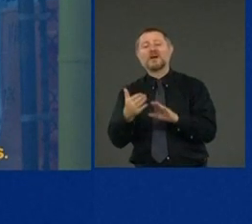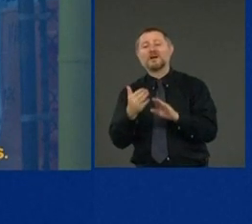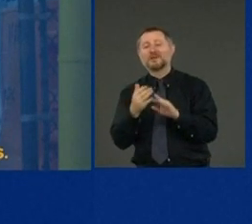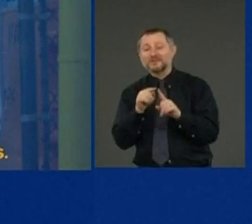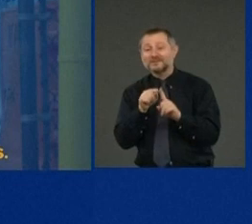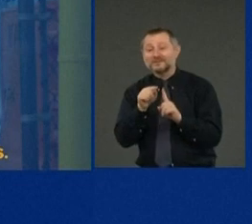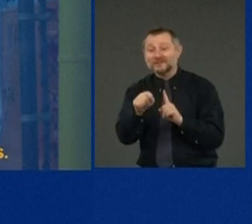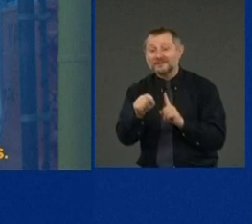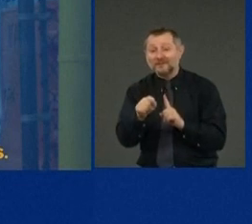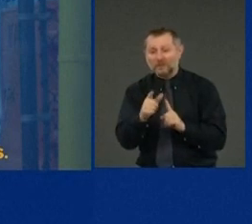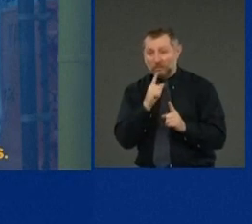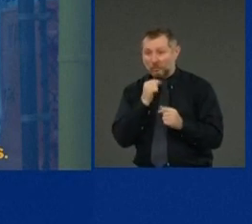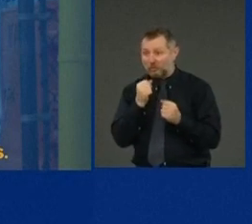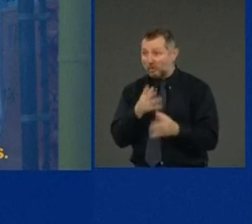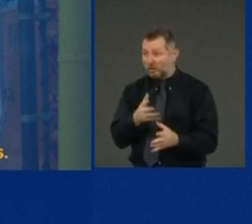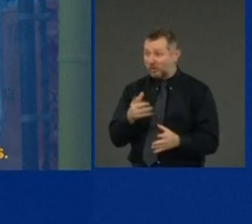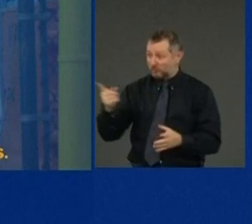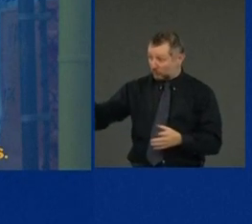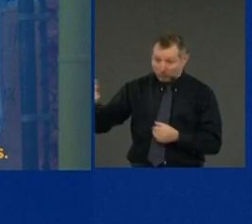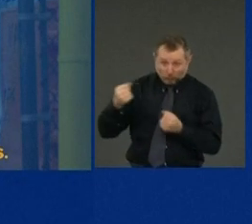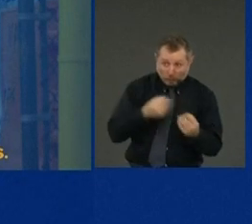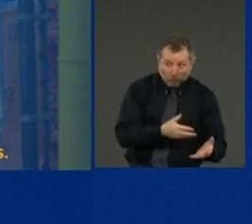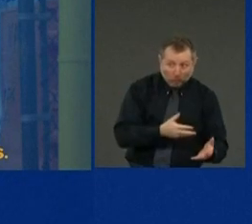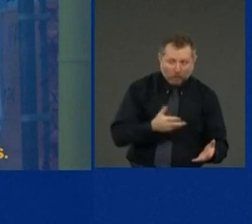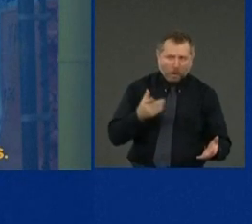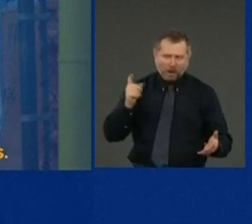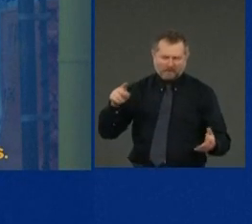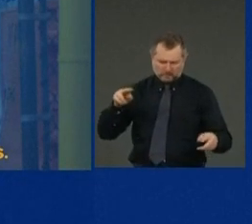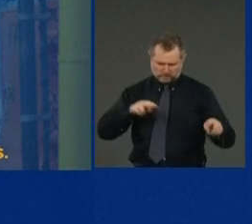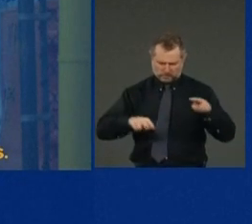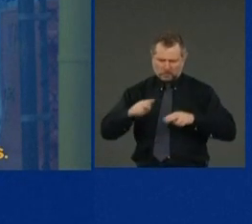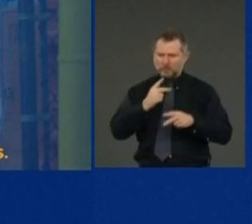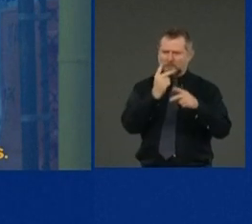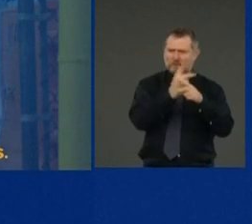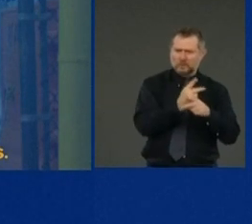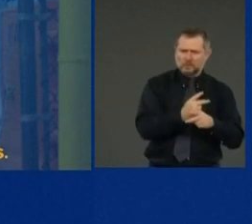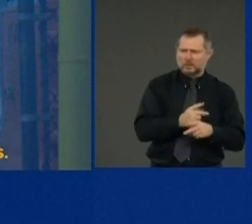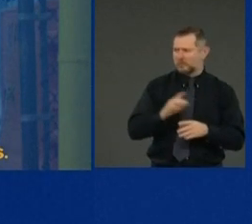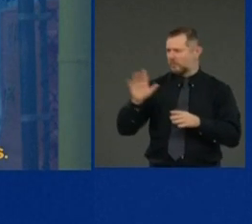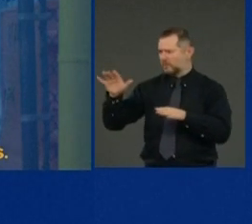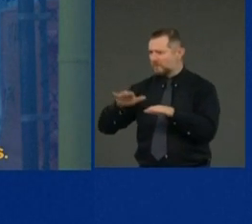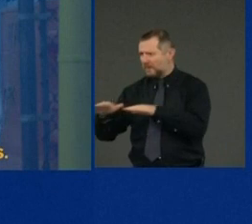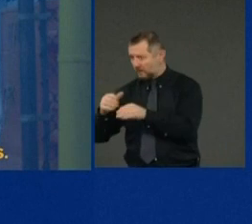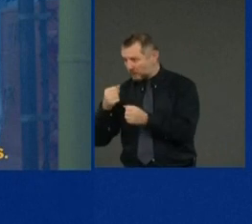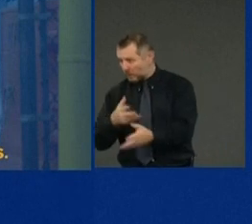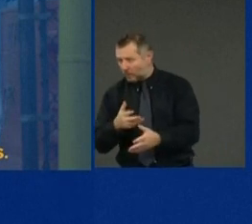out, factor out what you are doing, more people are dying.